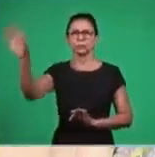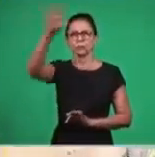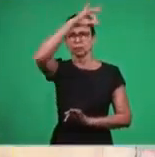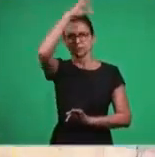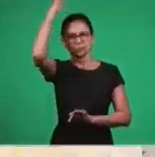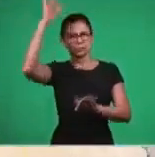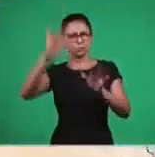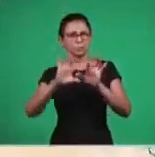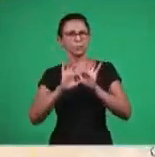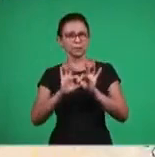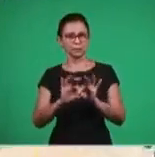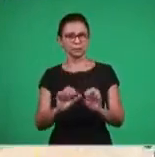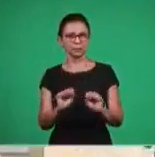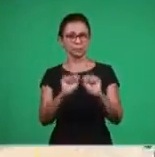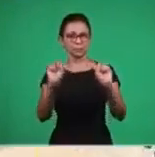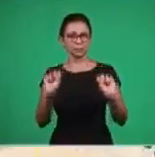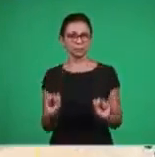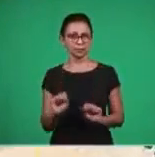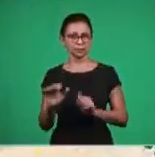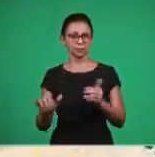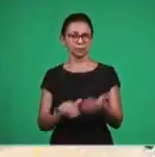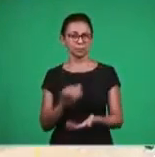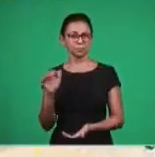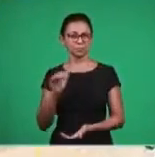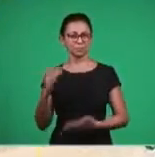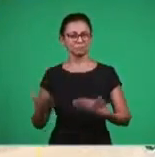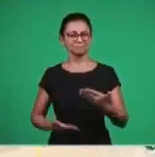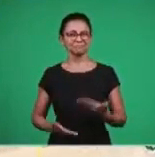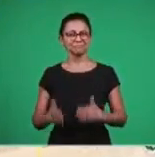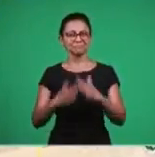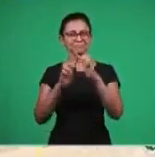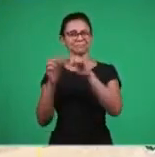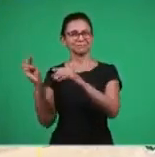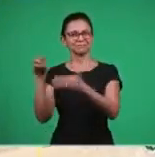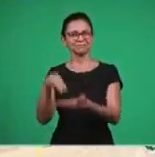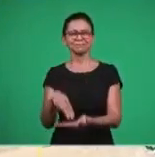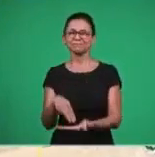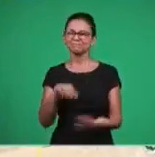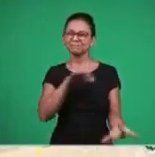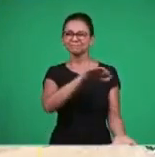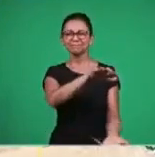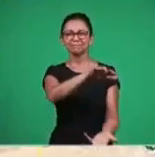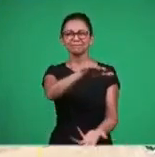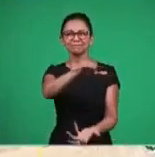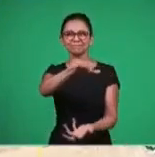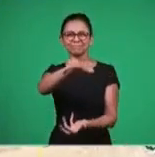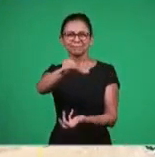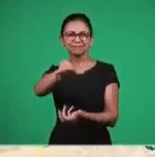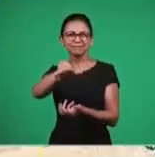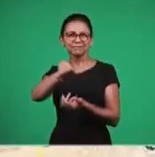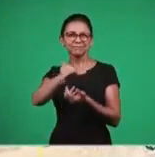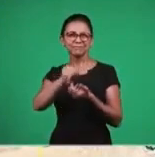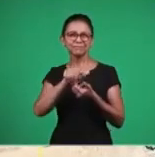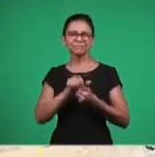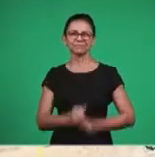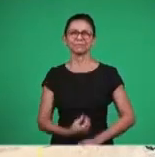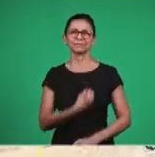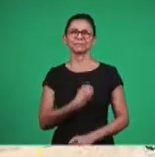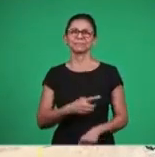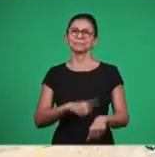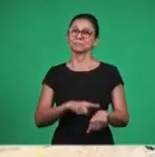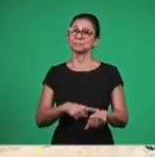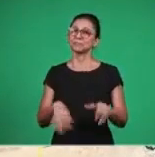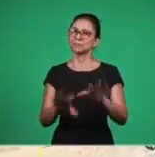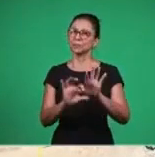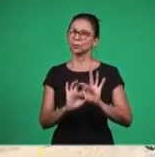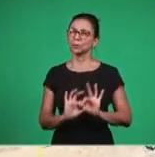same spirit. Through the system of transmission, the brethren from Maranatha Christian Church, from every over the entire